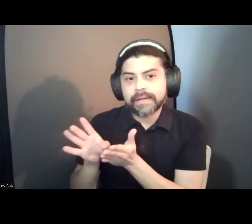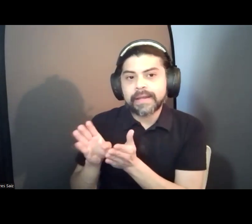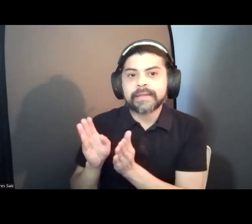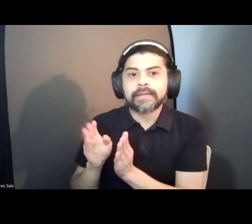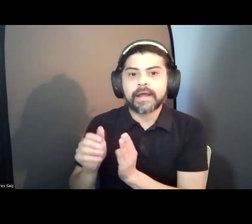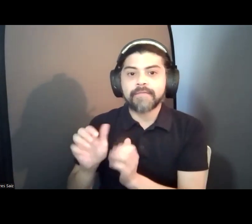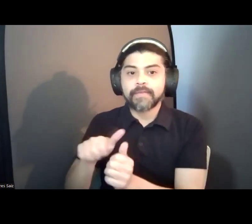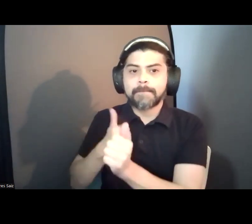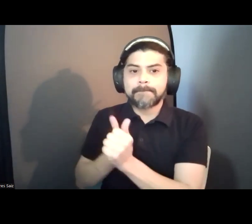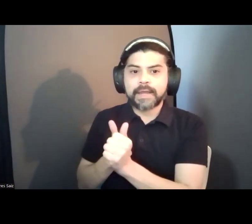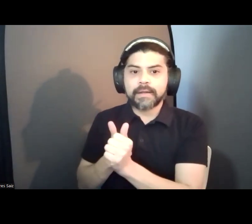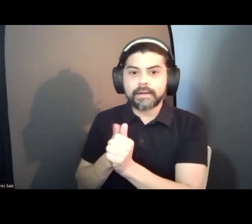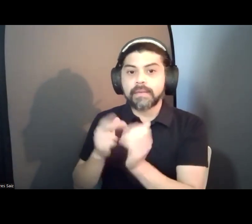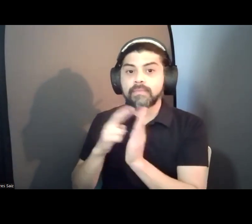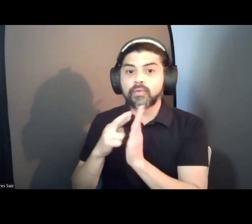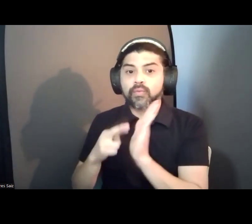to